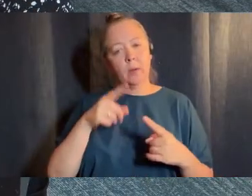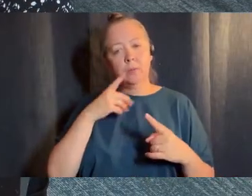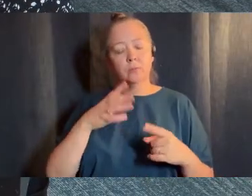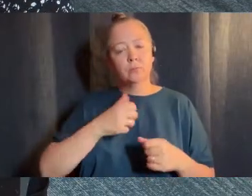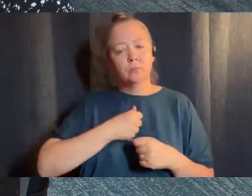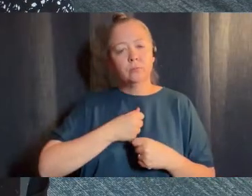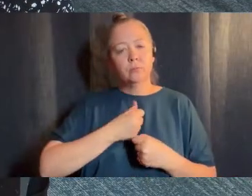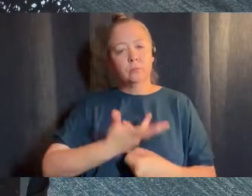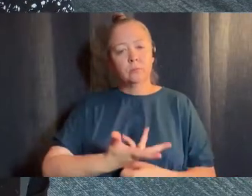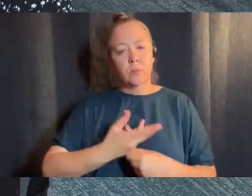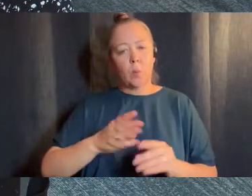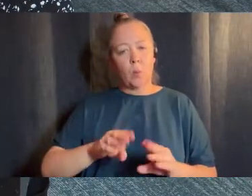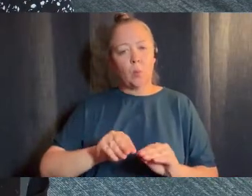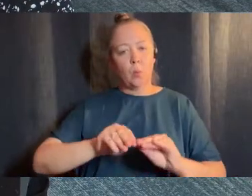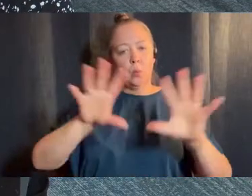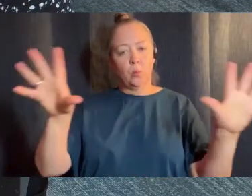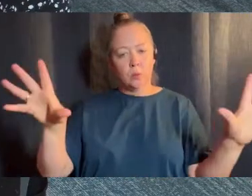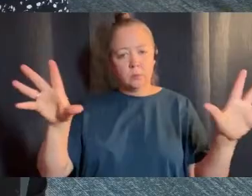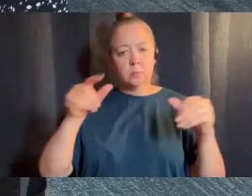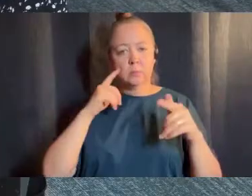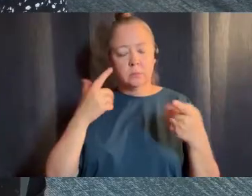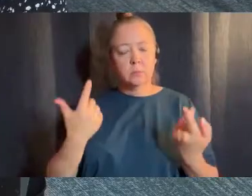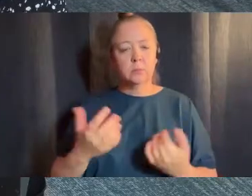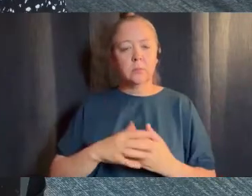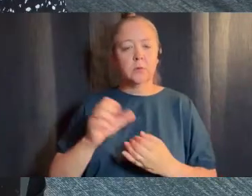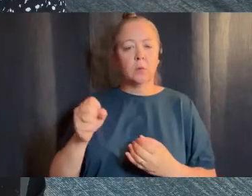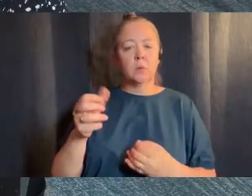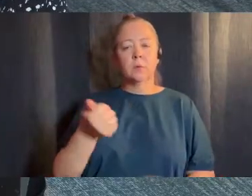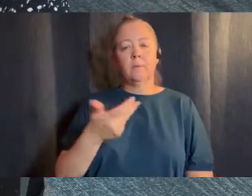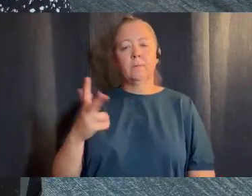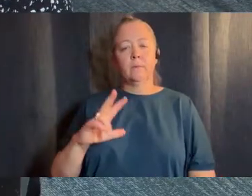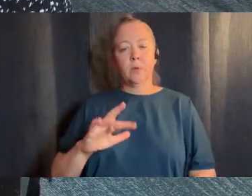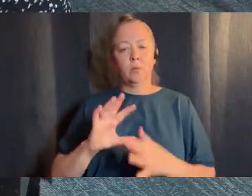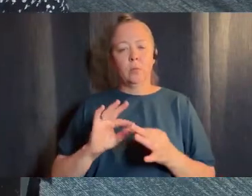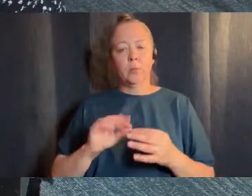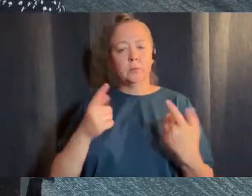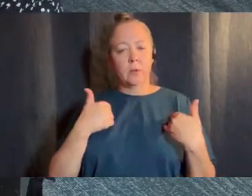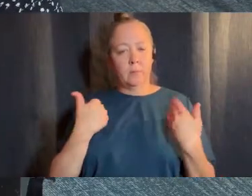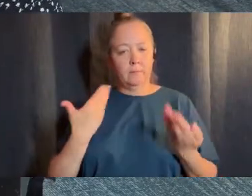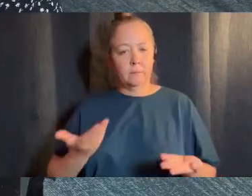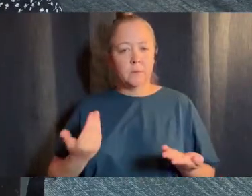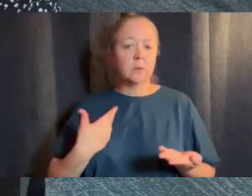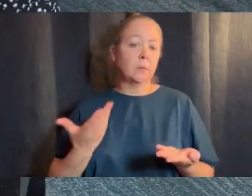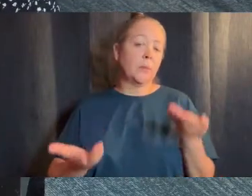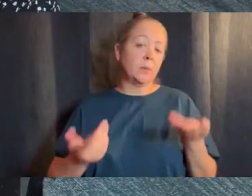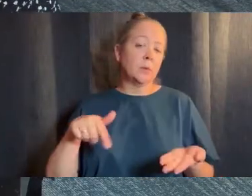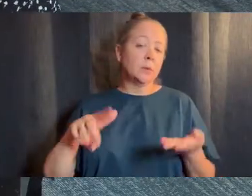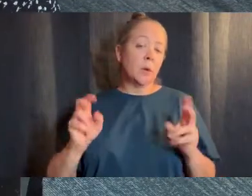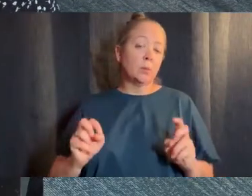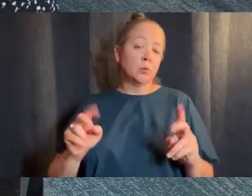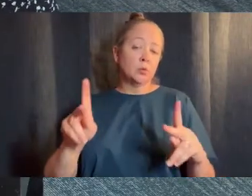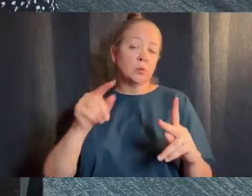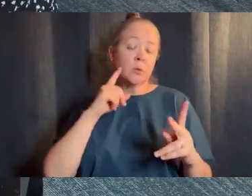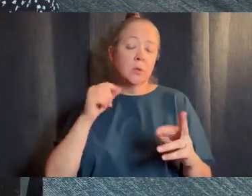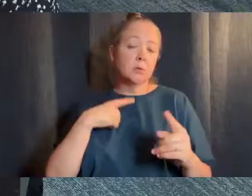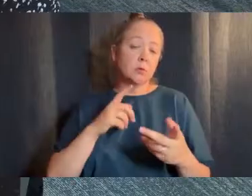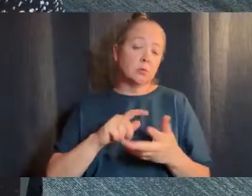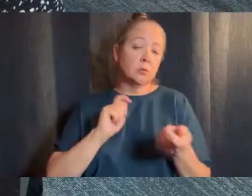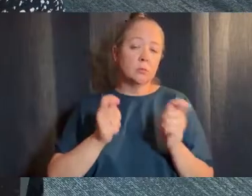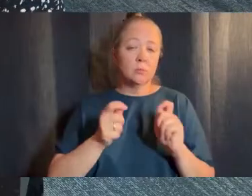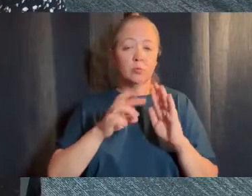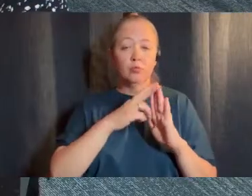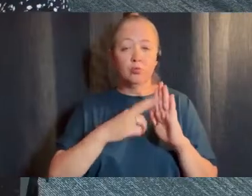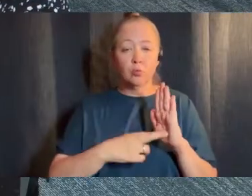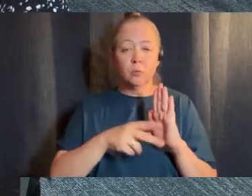So anyway, those are just some of the things I wanted to say. And, this might be an opportunity to revise rules and procedures, but